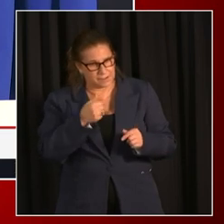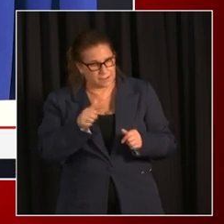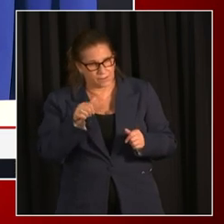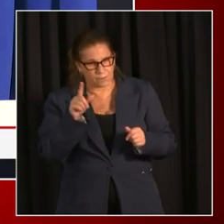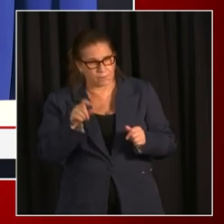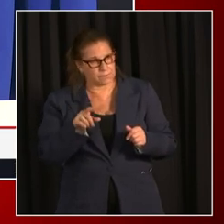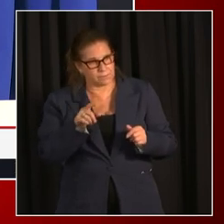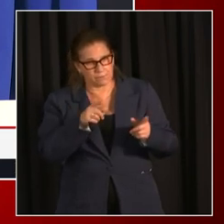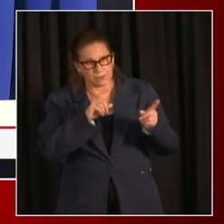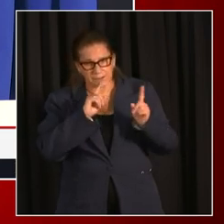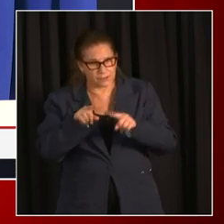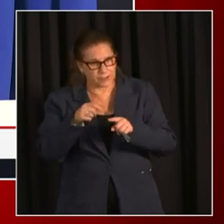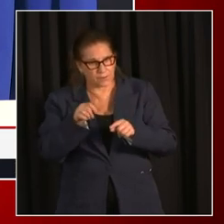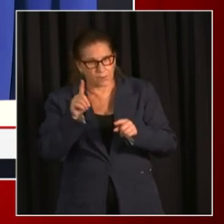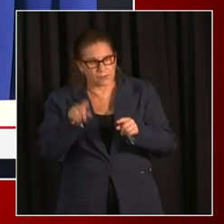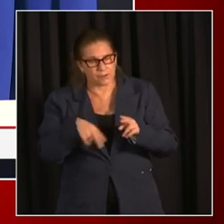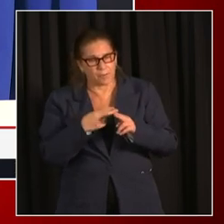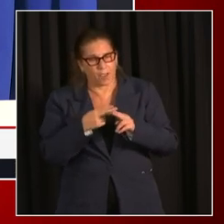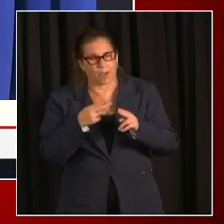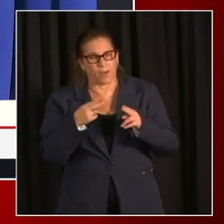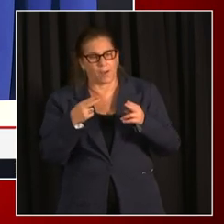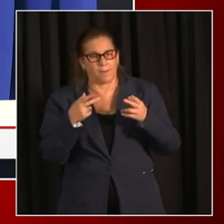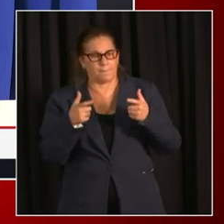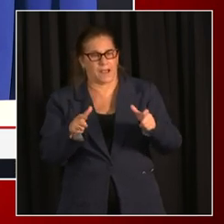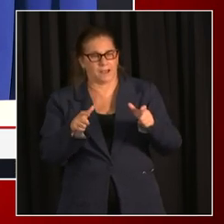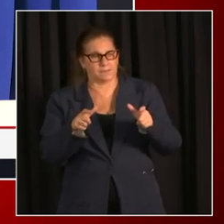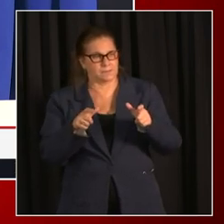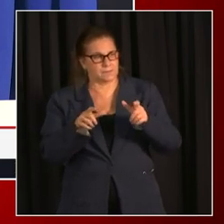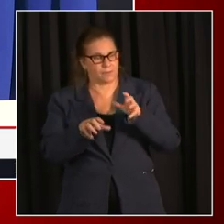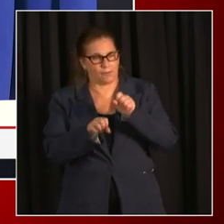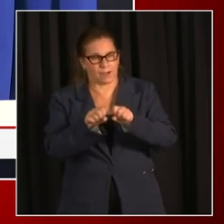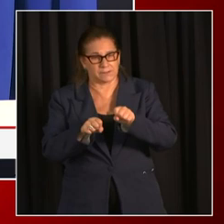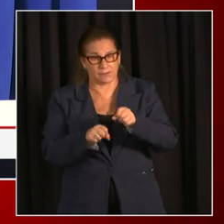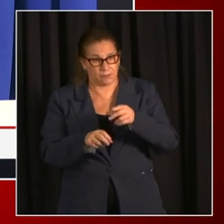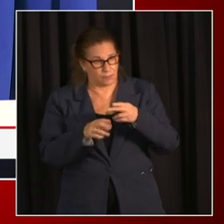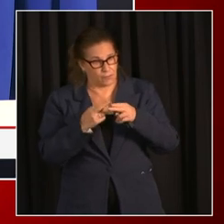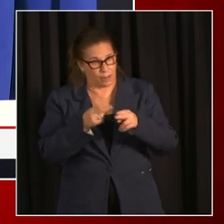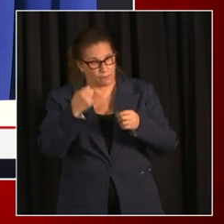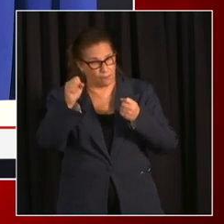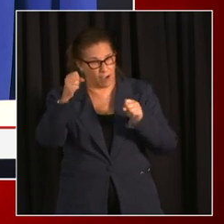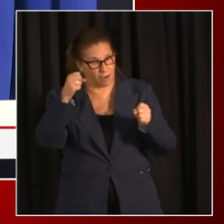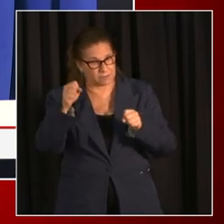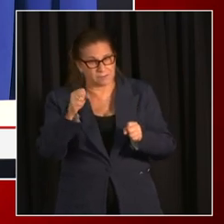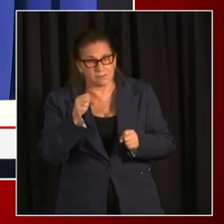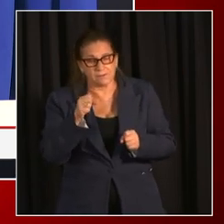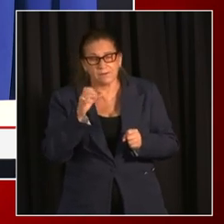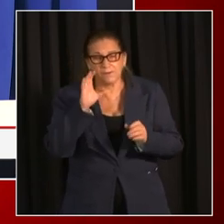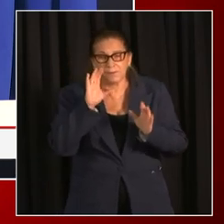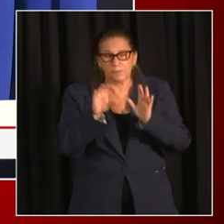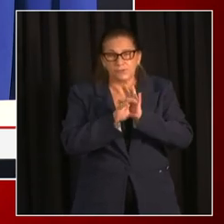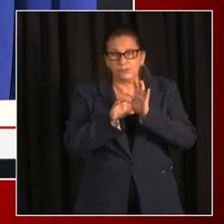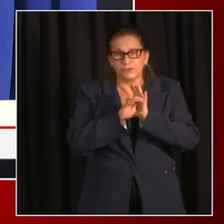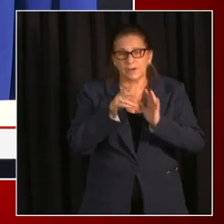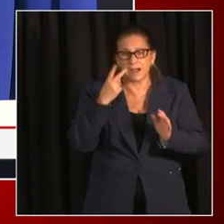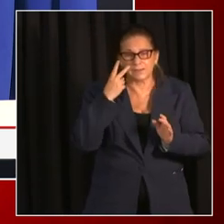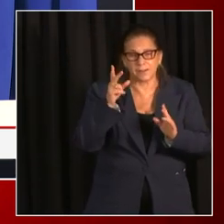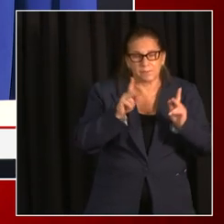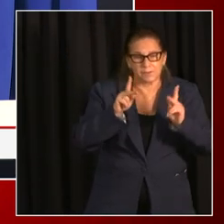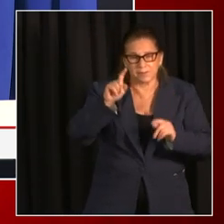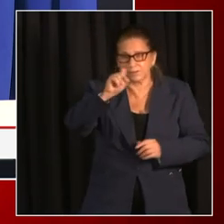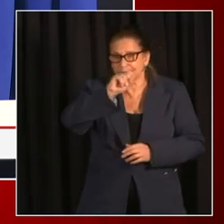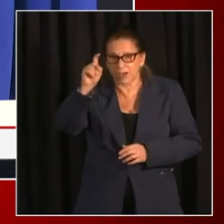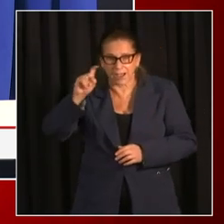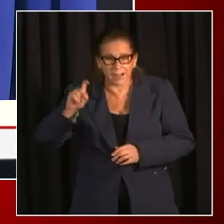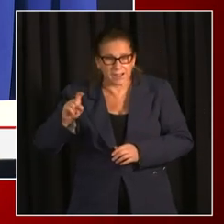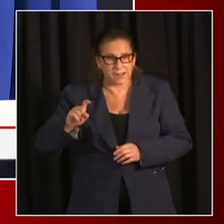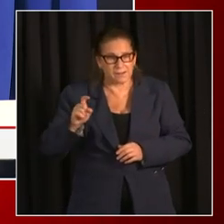call rioting, and they've released, you talk about damage to property. We've seen pictures of a couple buildings spray painted and a couple of trash cans set